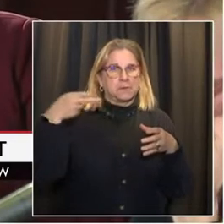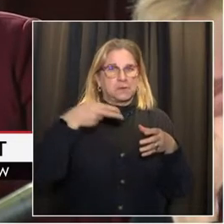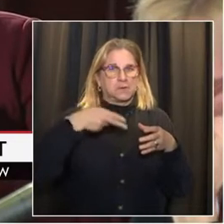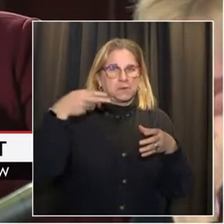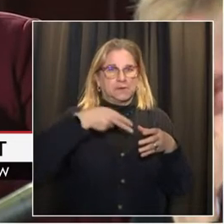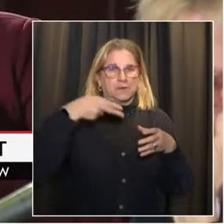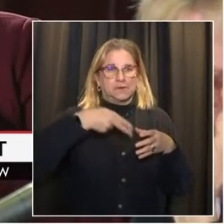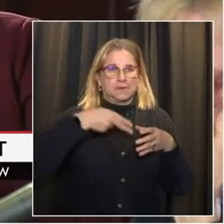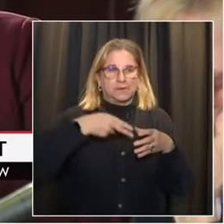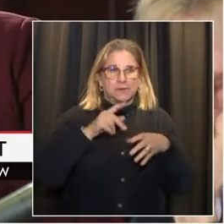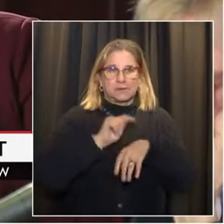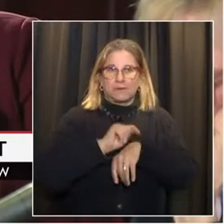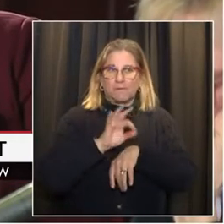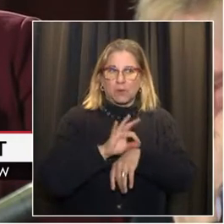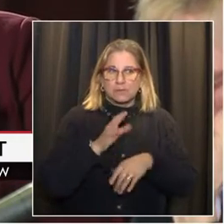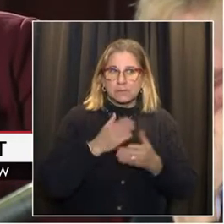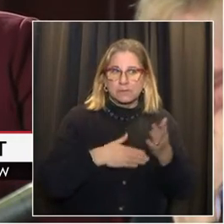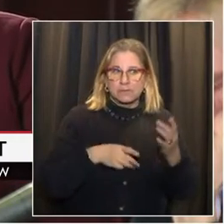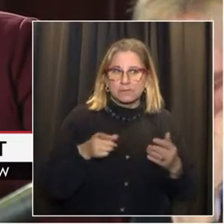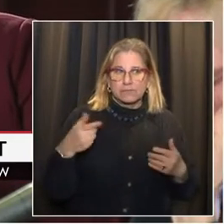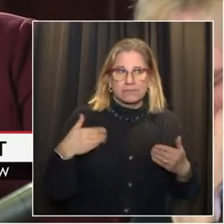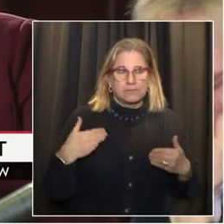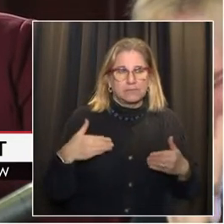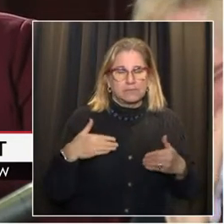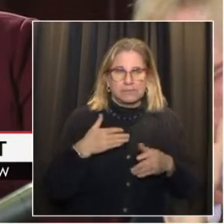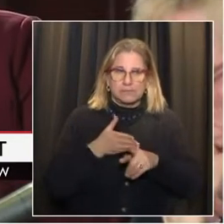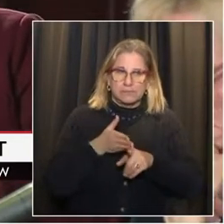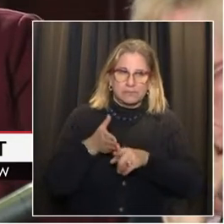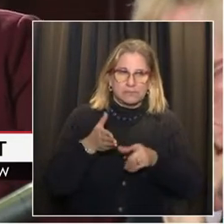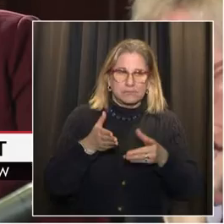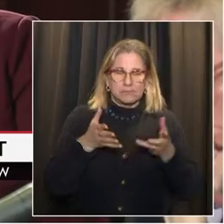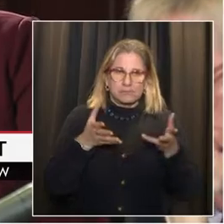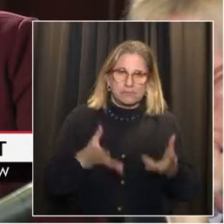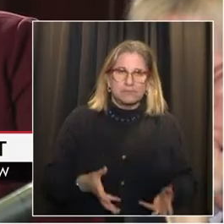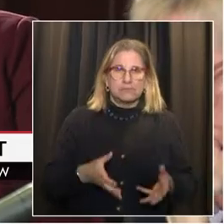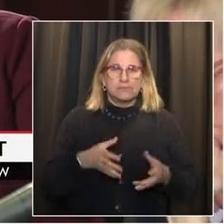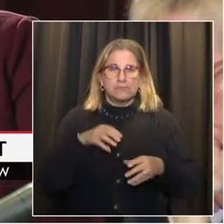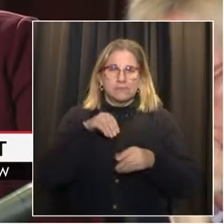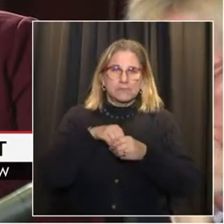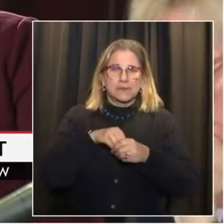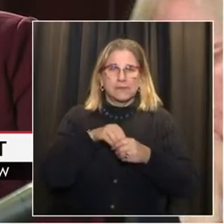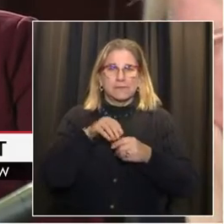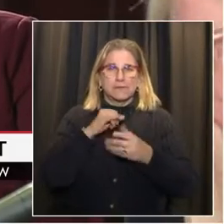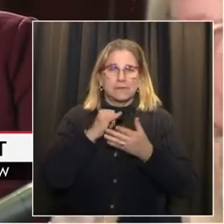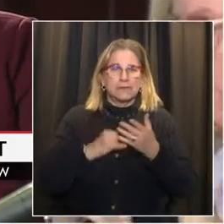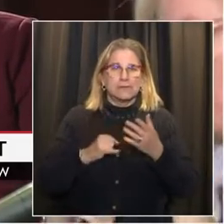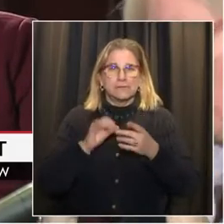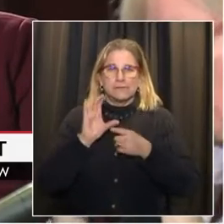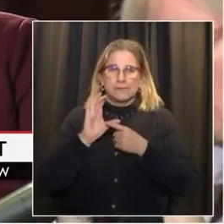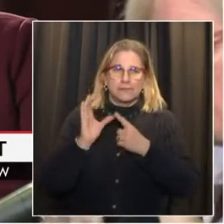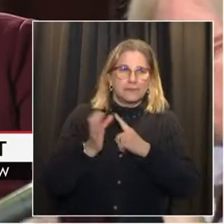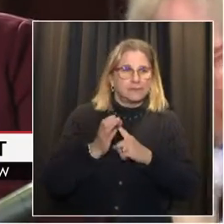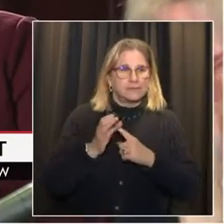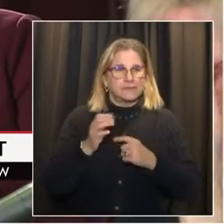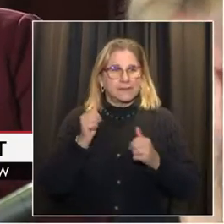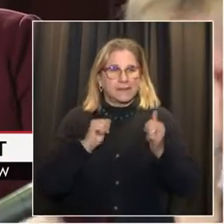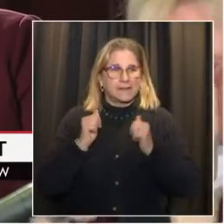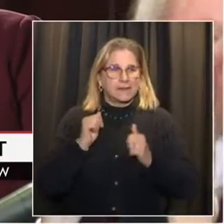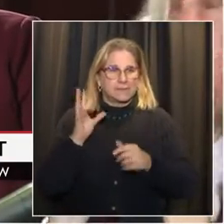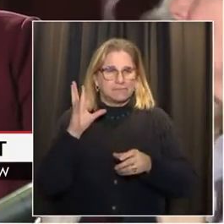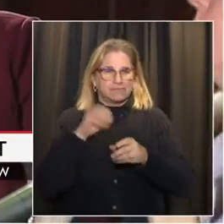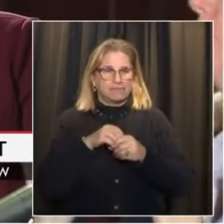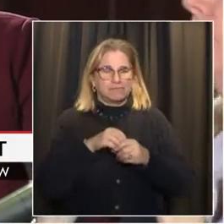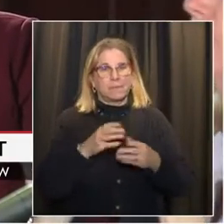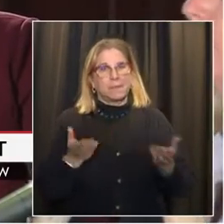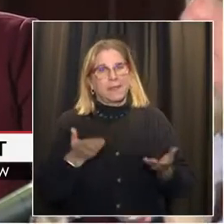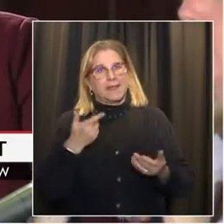the major cultural anchors and assets, which include the Portrait Gallery. We've engaged the Smithsonian, and